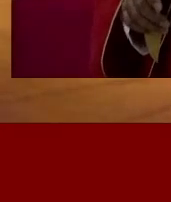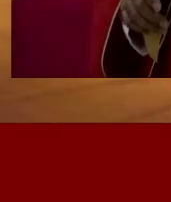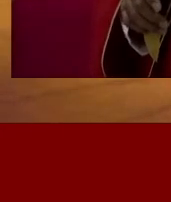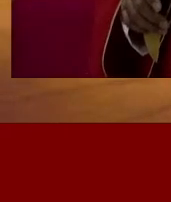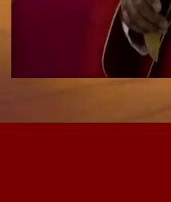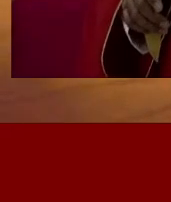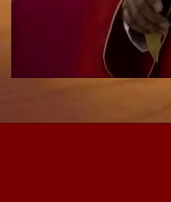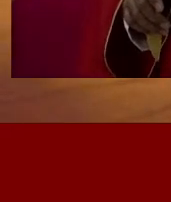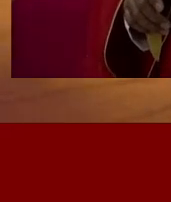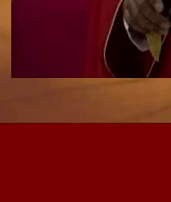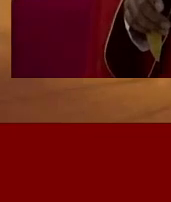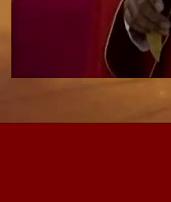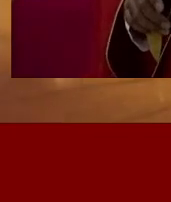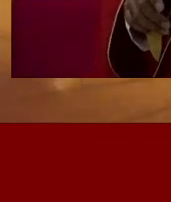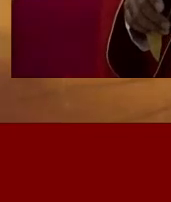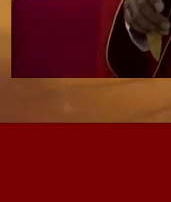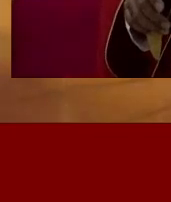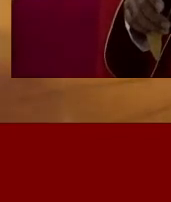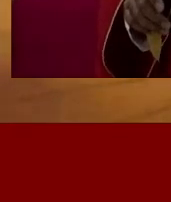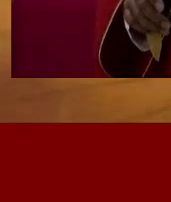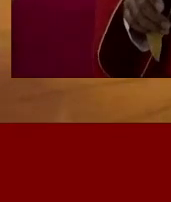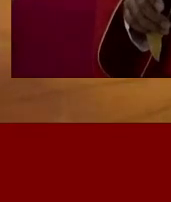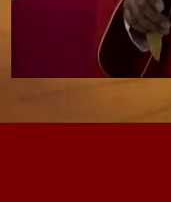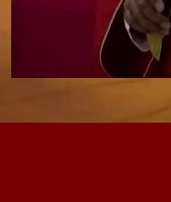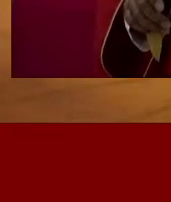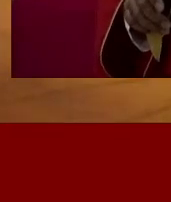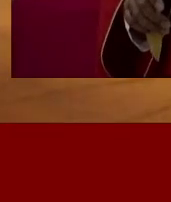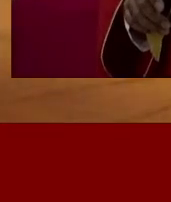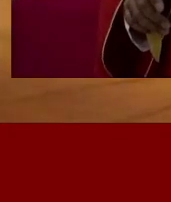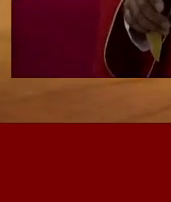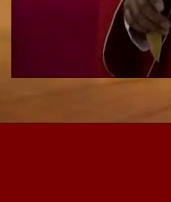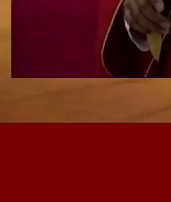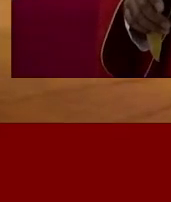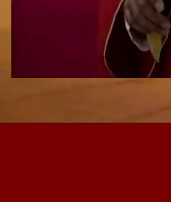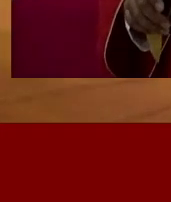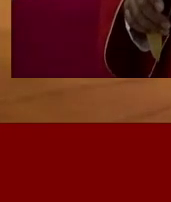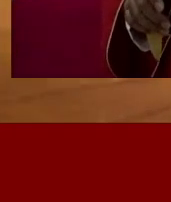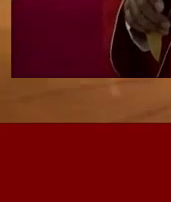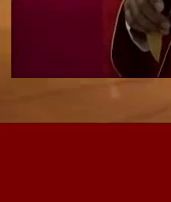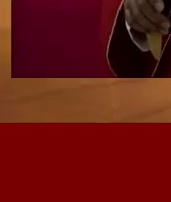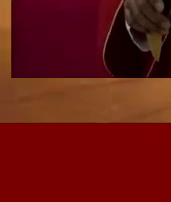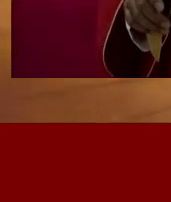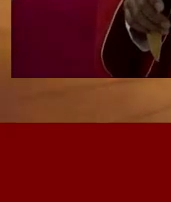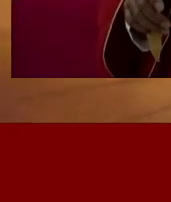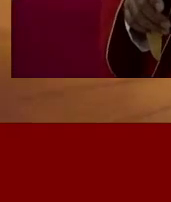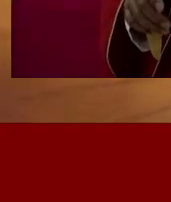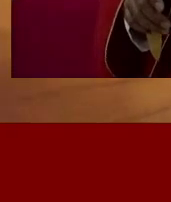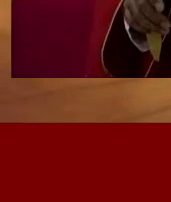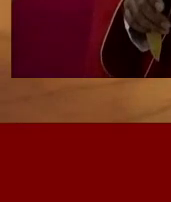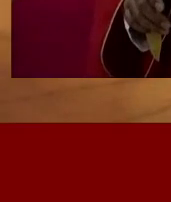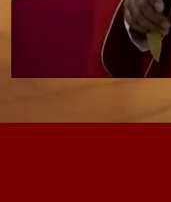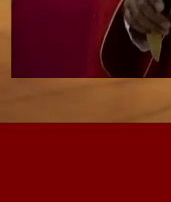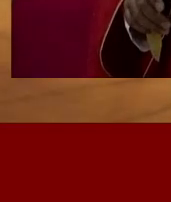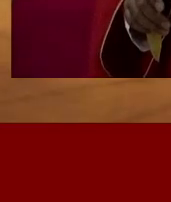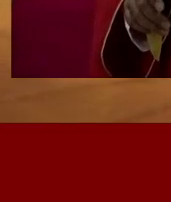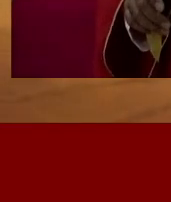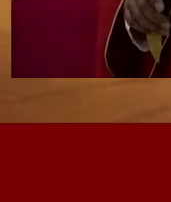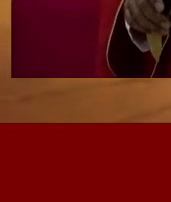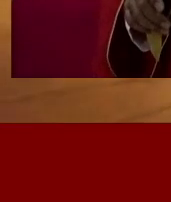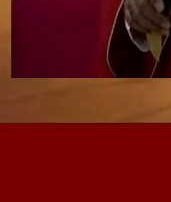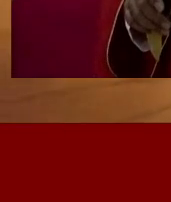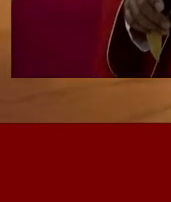minister to the sick with competence and compassion. We pray for those afflicted. May they